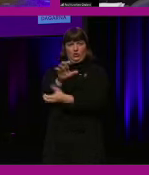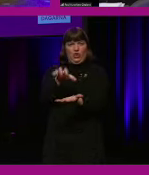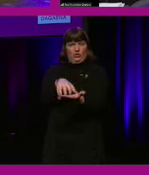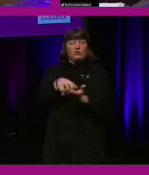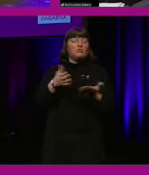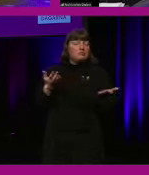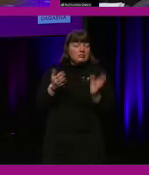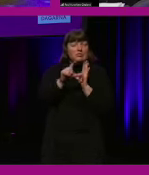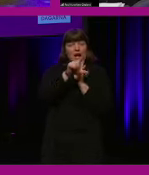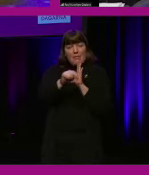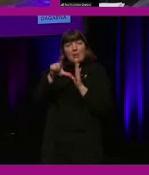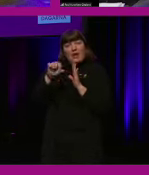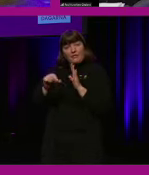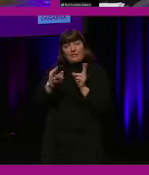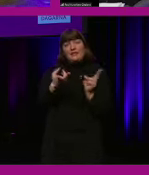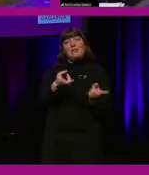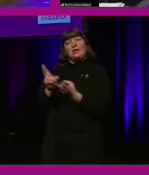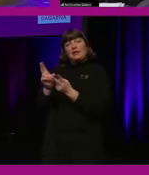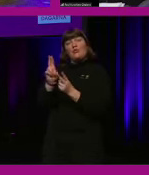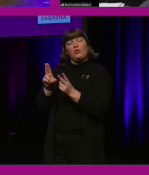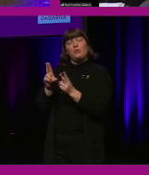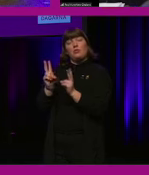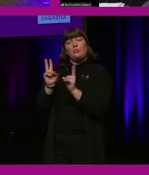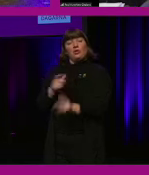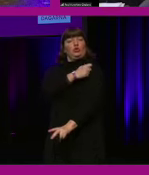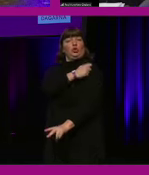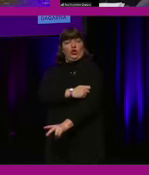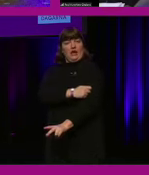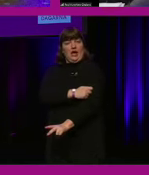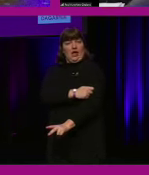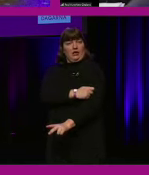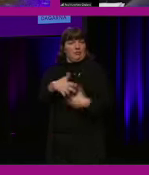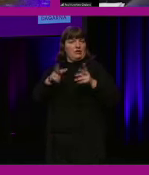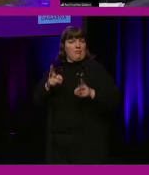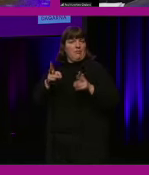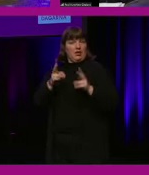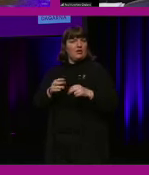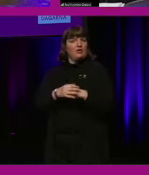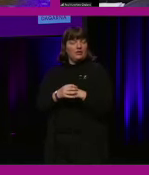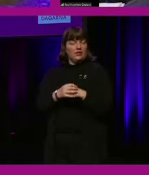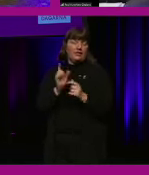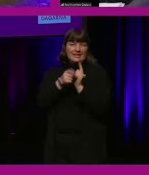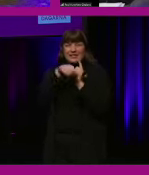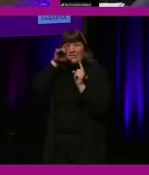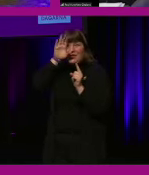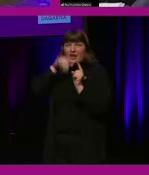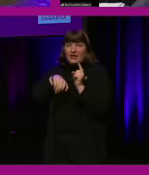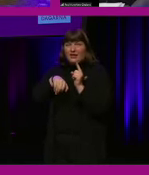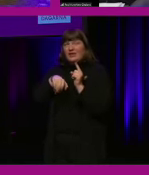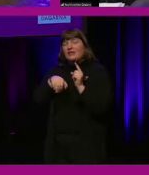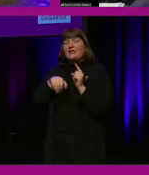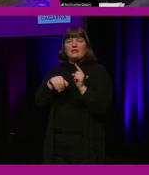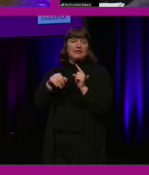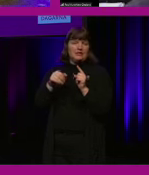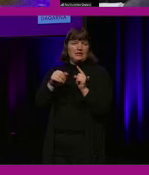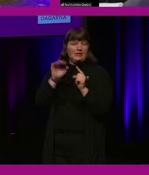Sometimes democracies are also guilty of misconduct. And as some of you will know, and as I once said